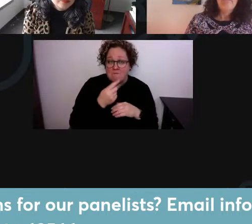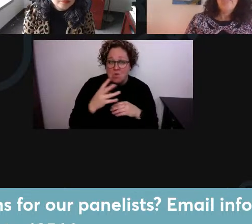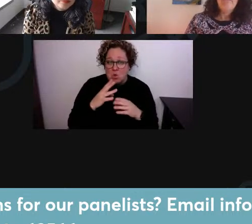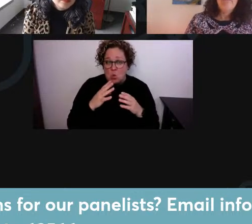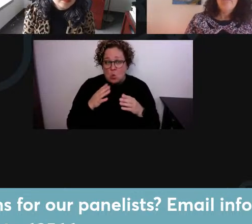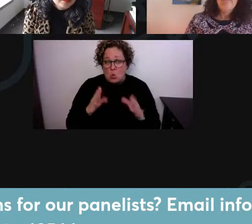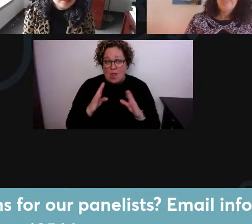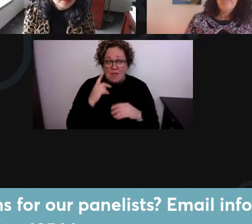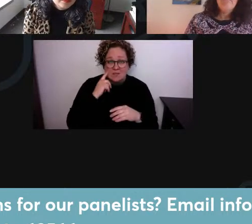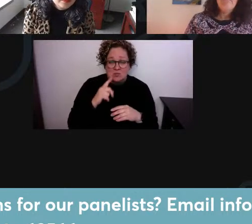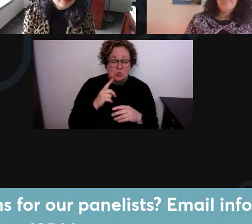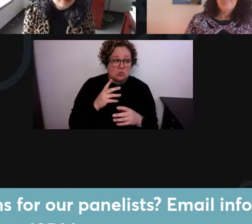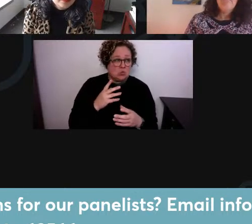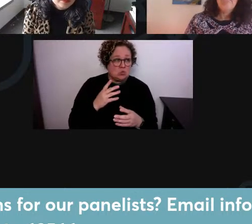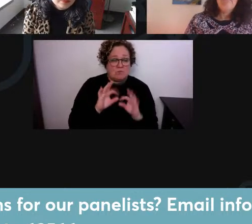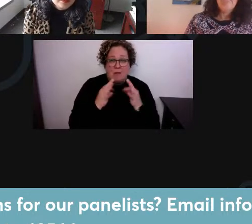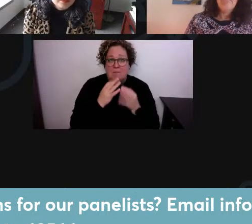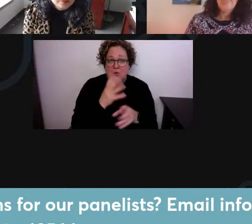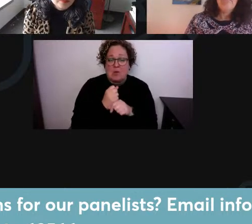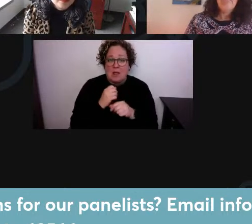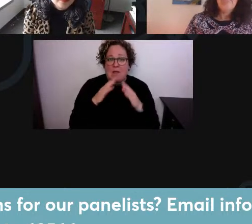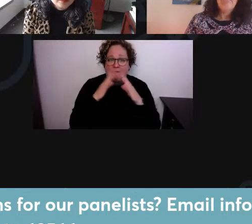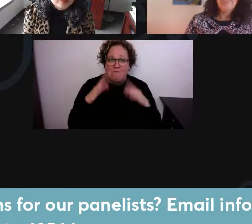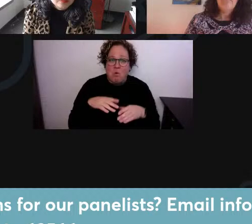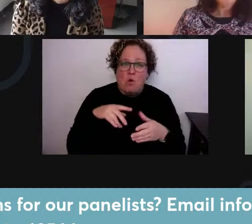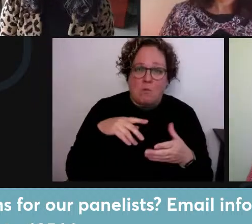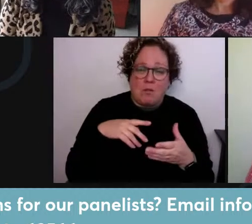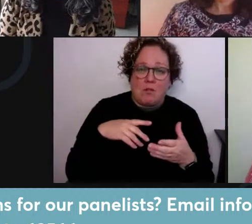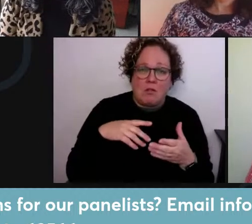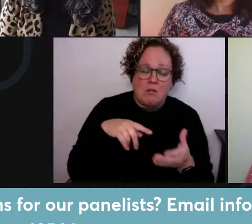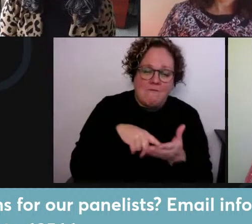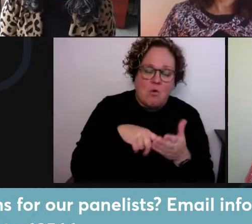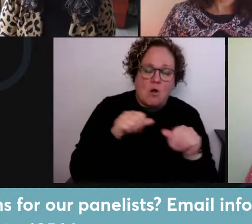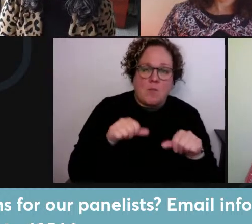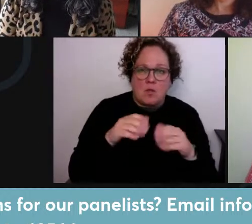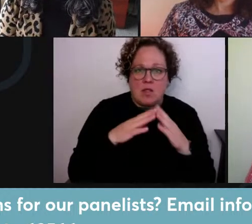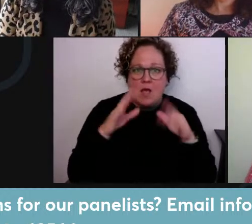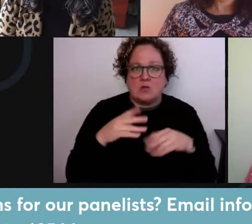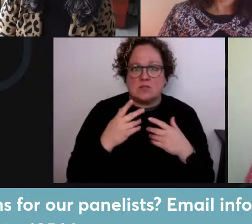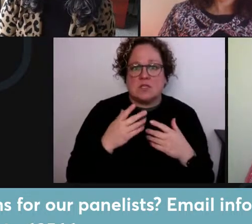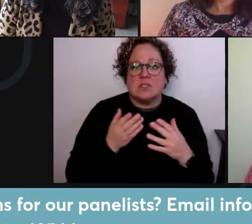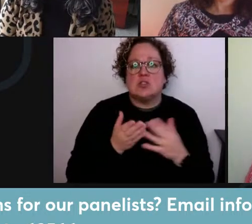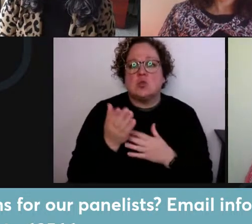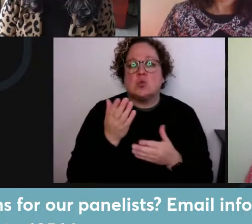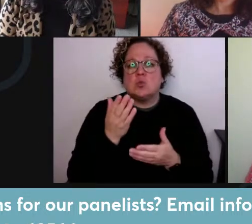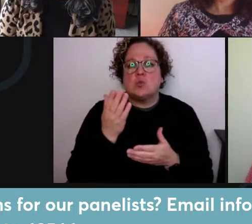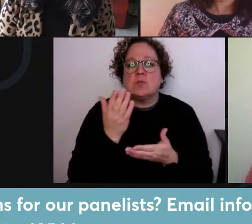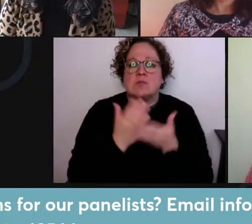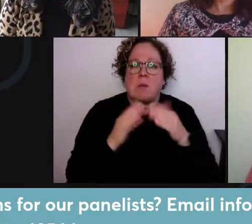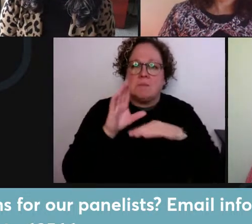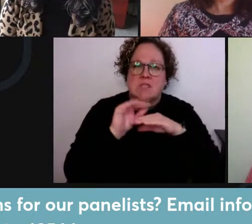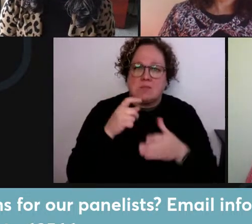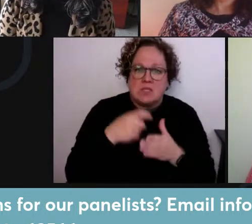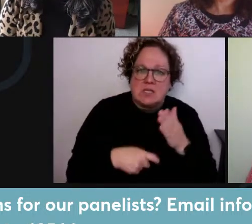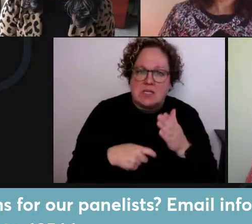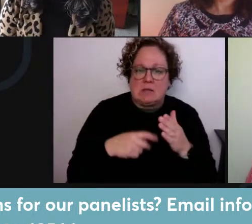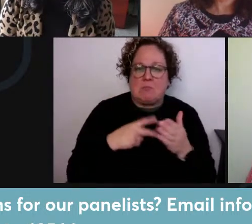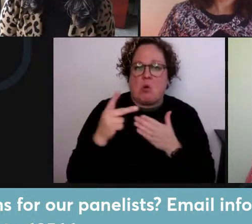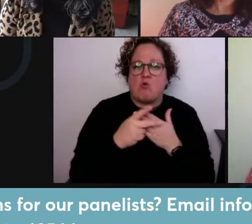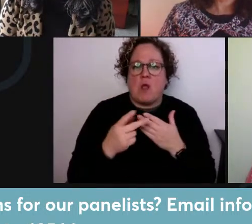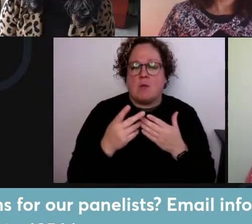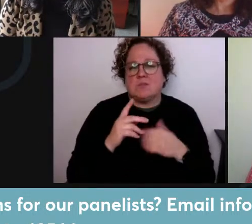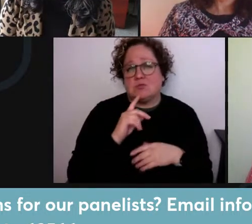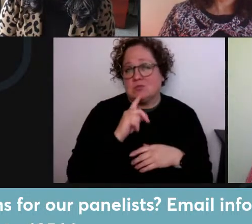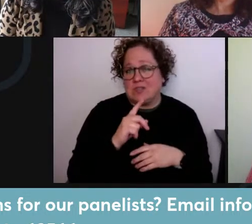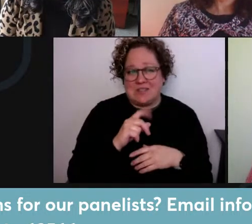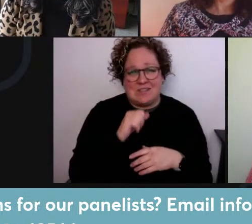affordable housing is through a federal housing assistance program. But the subsidy programs fall far short of meeting demand, that fewer